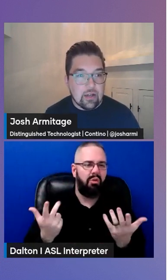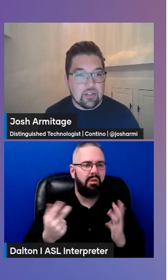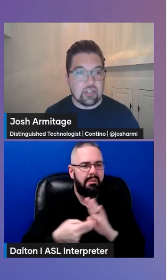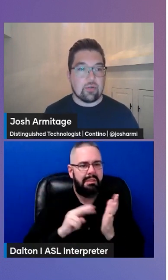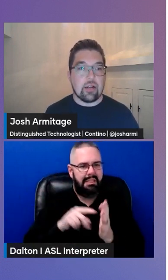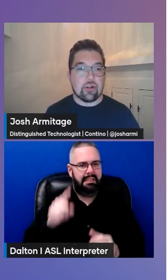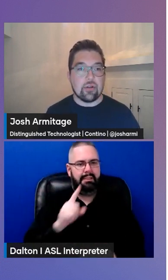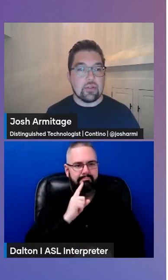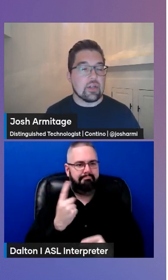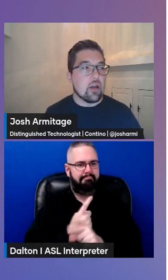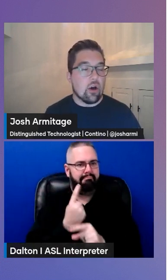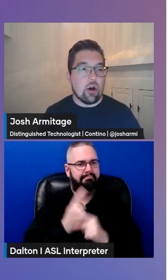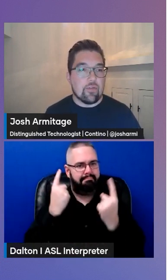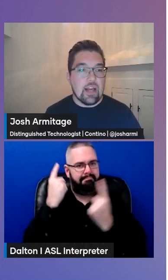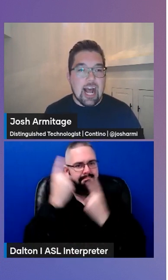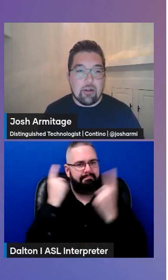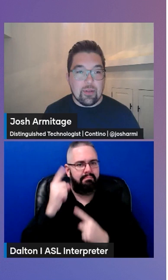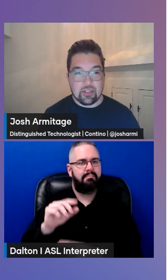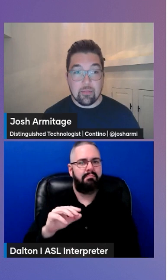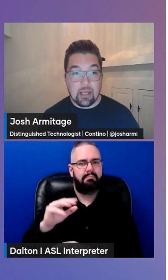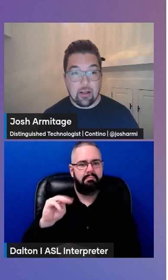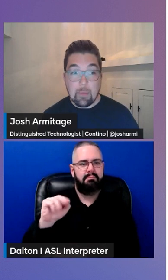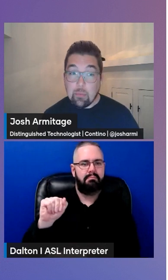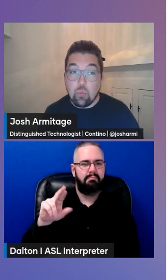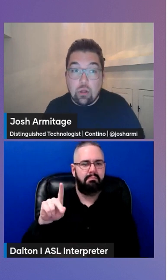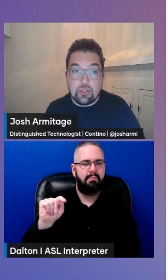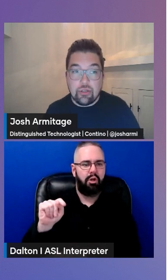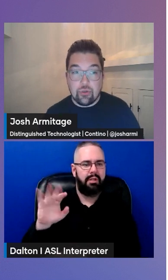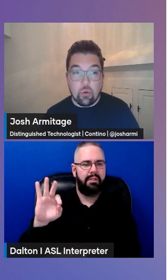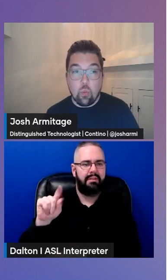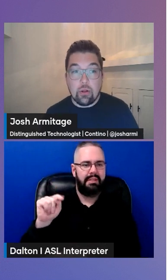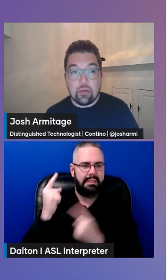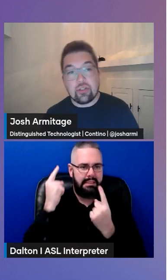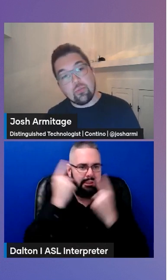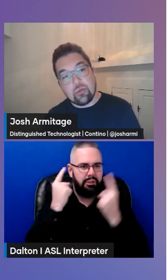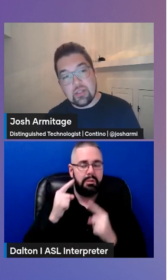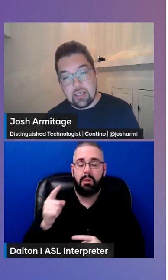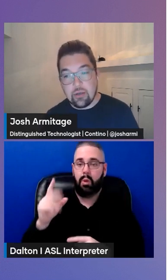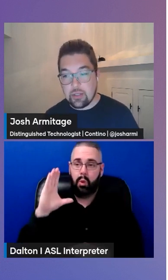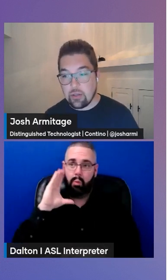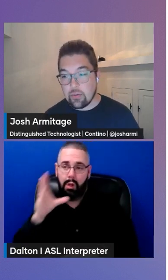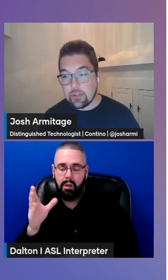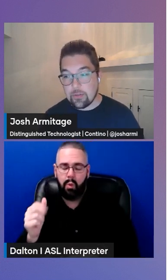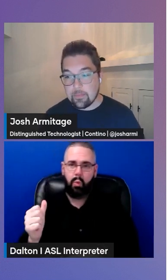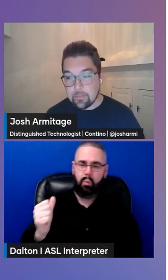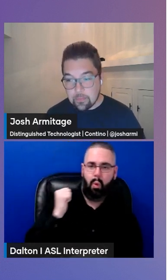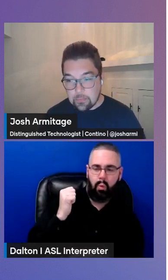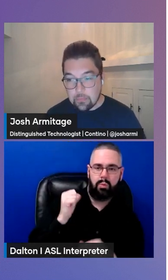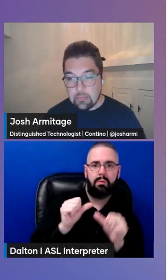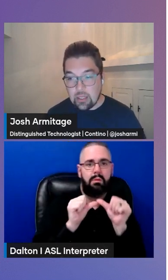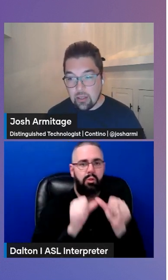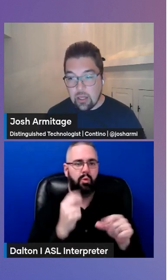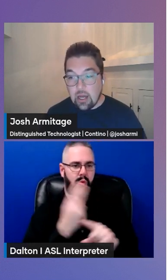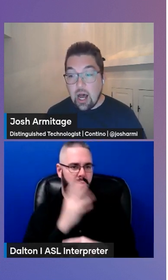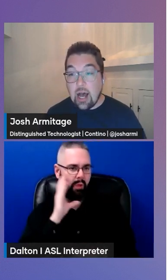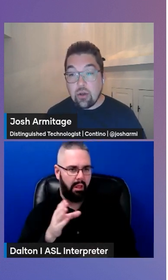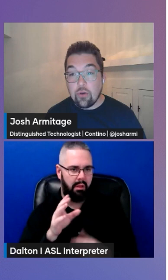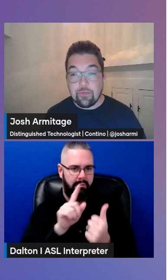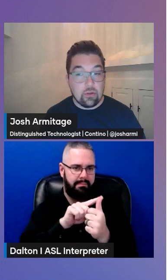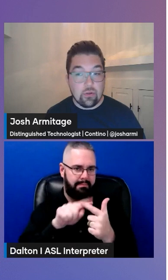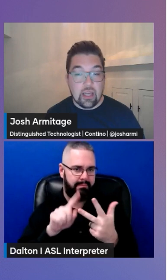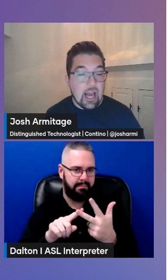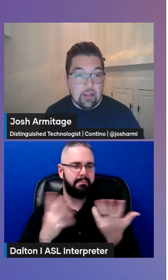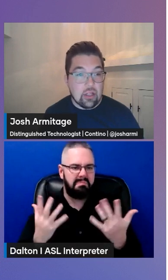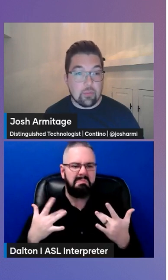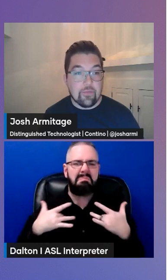fit considerations of how to build something that people want to use, will use, and will continue to use. I